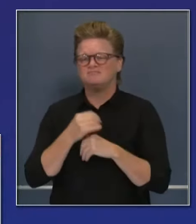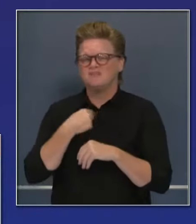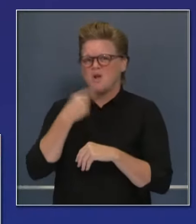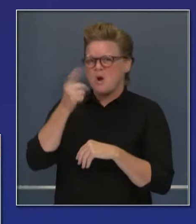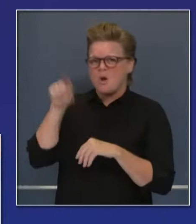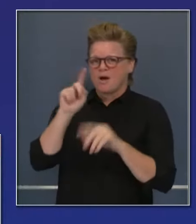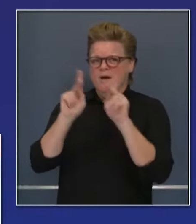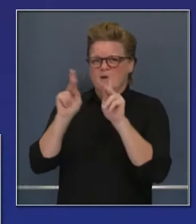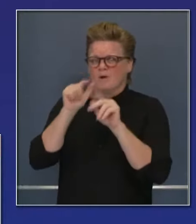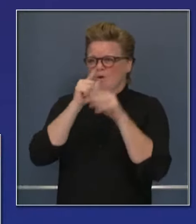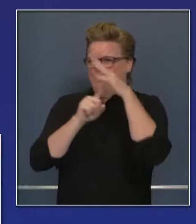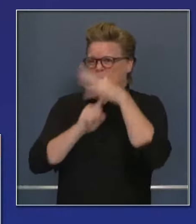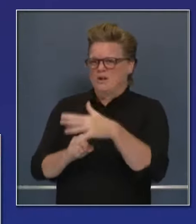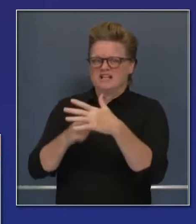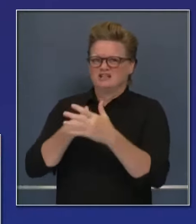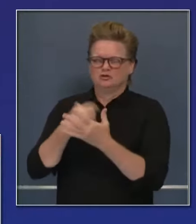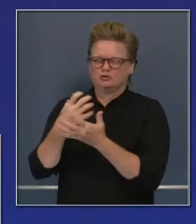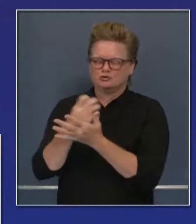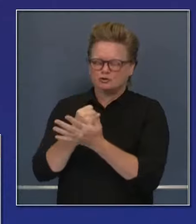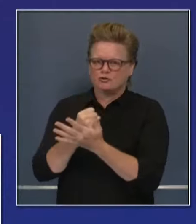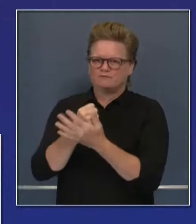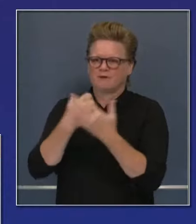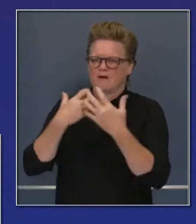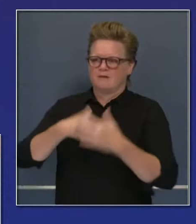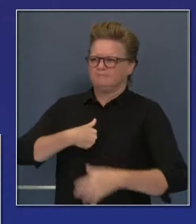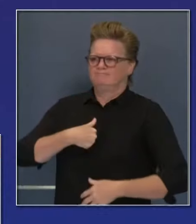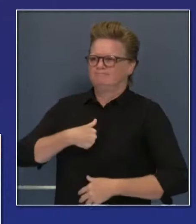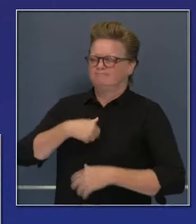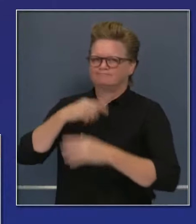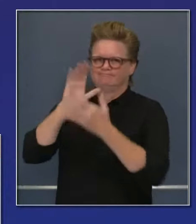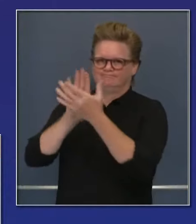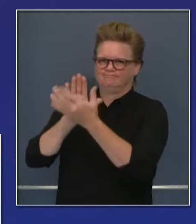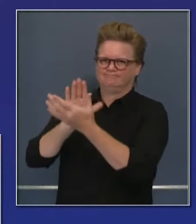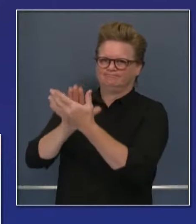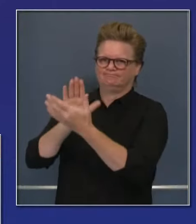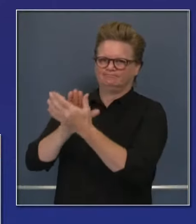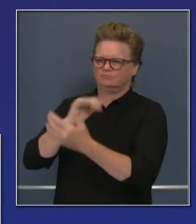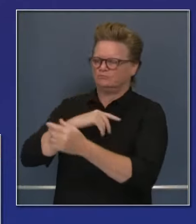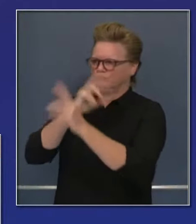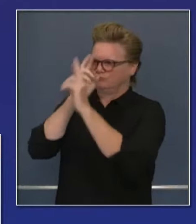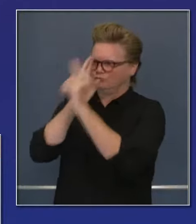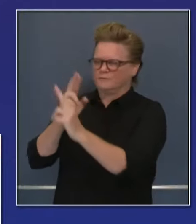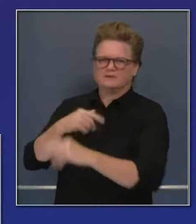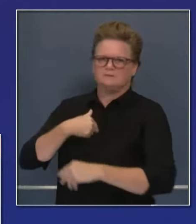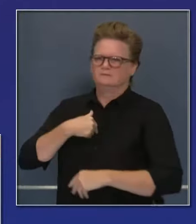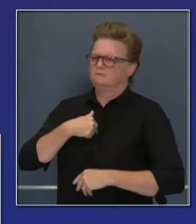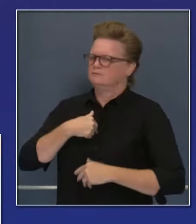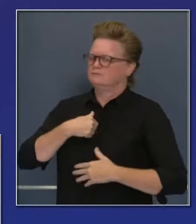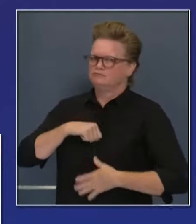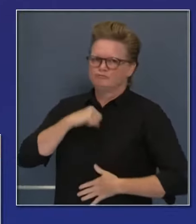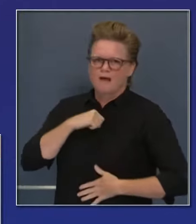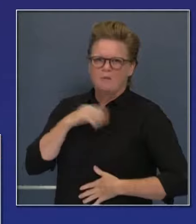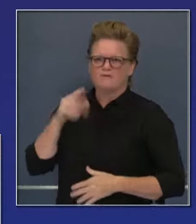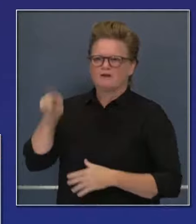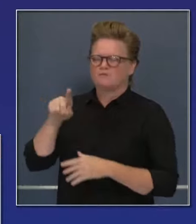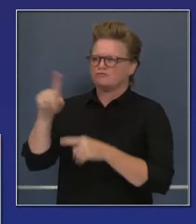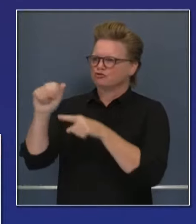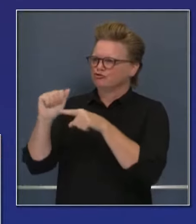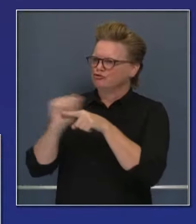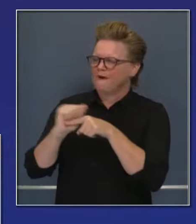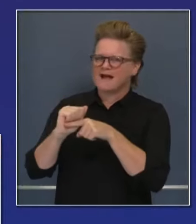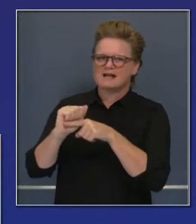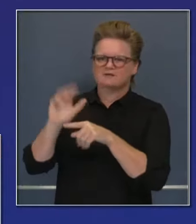our personal admiration here at the Office of Emergency Service for a job well done. It's where training meets the moment, but it